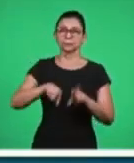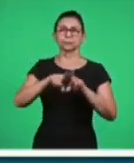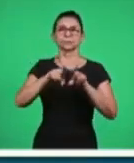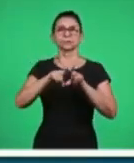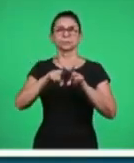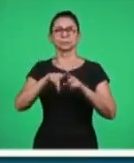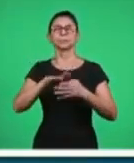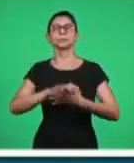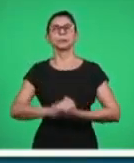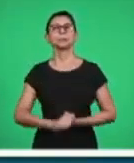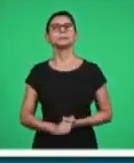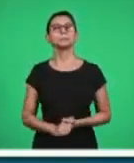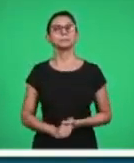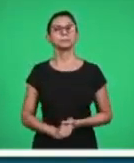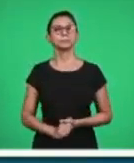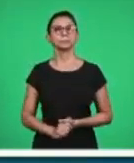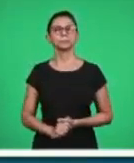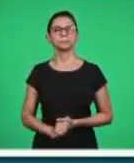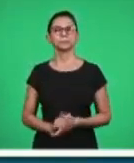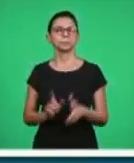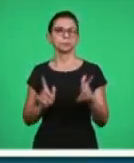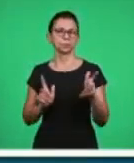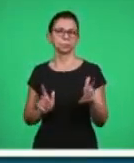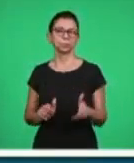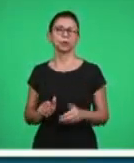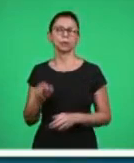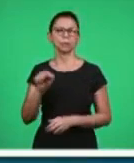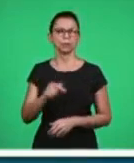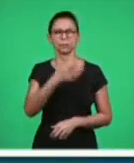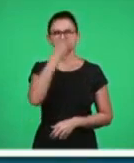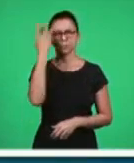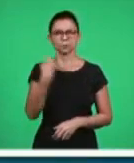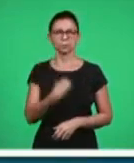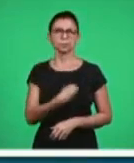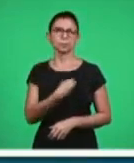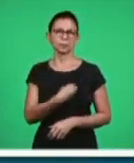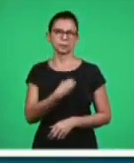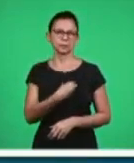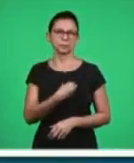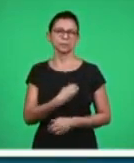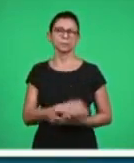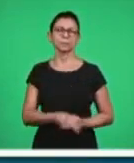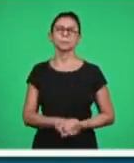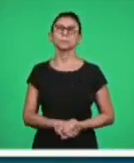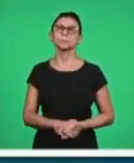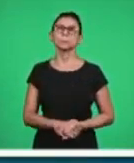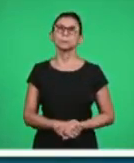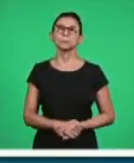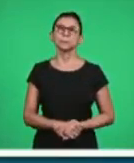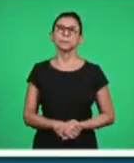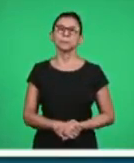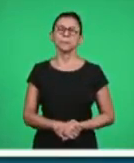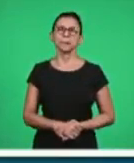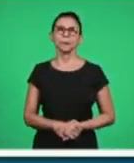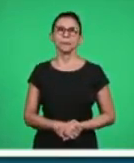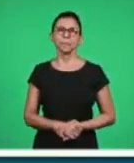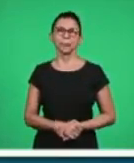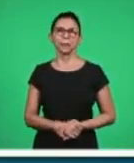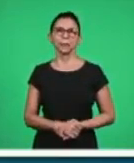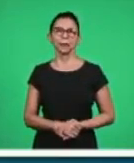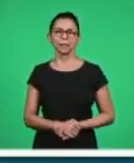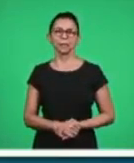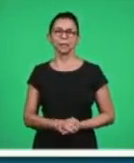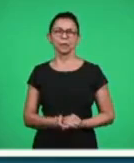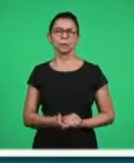Here we're going to do this work with our brethren that are participating here with us and present. They